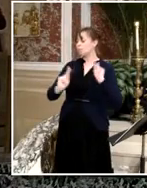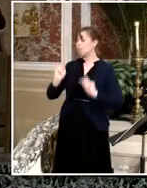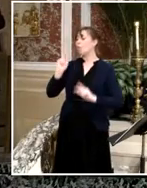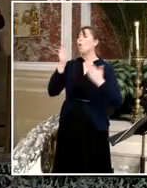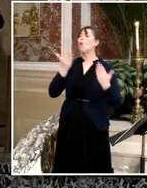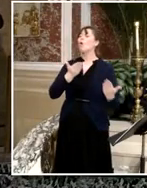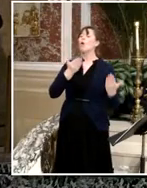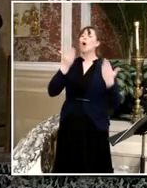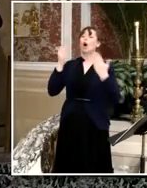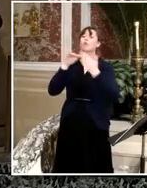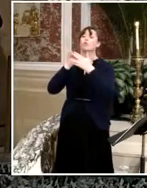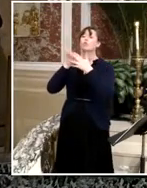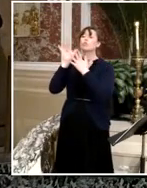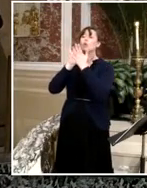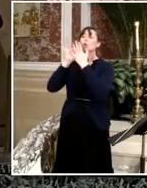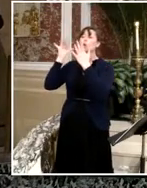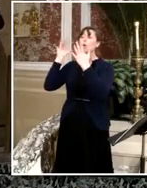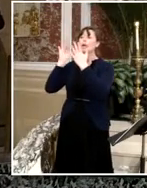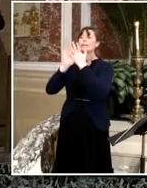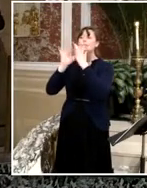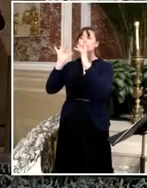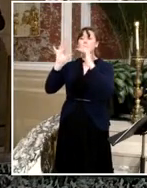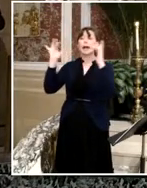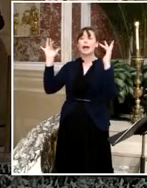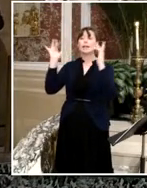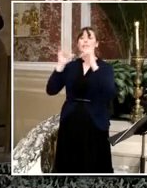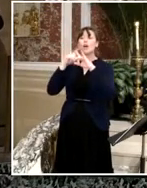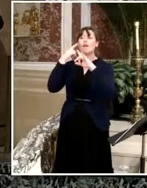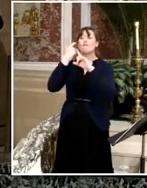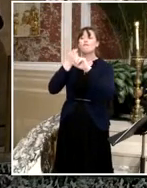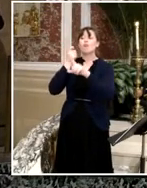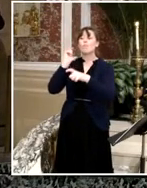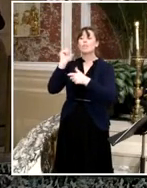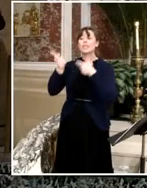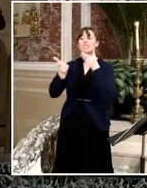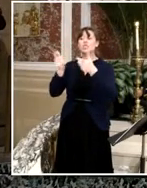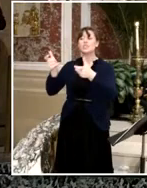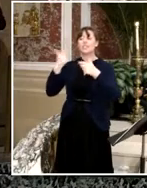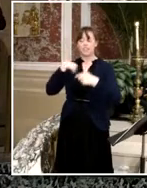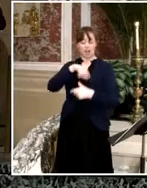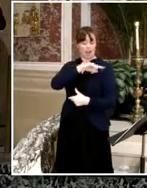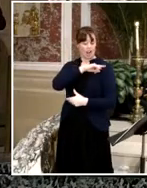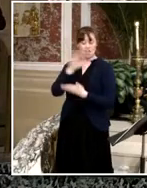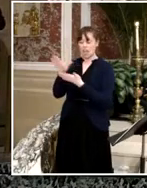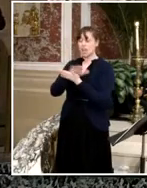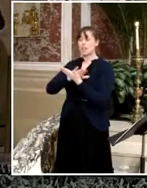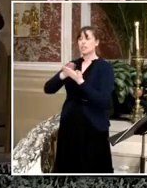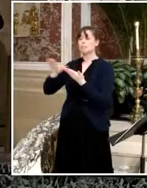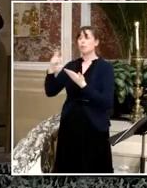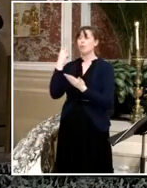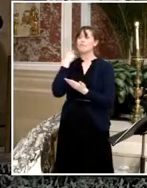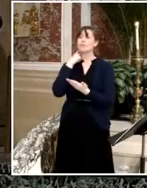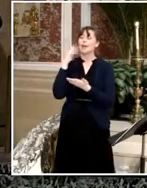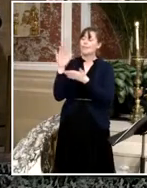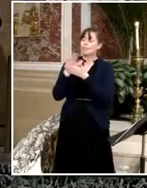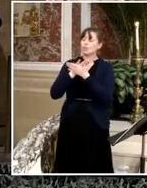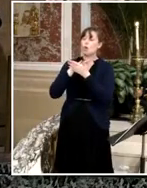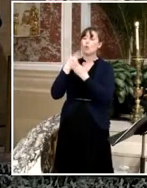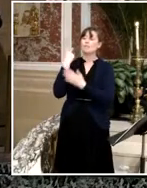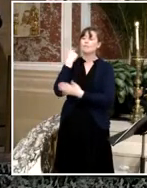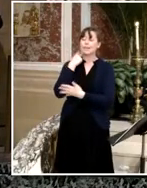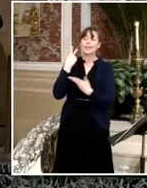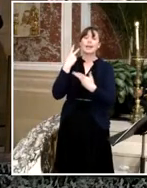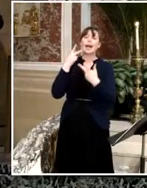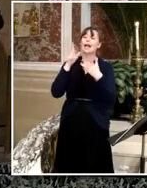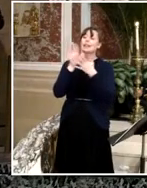offer to your glorious majesty, from the gifts that you have given us, this pure victim, this holy victim,